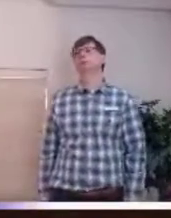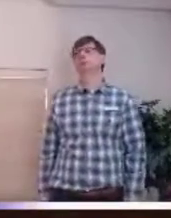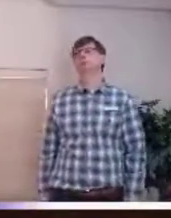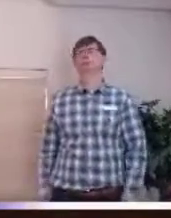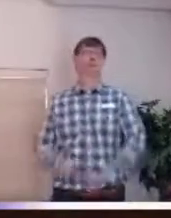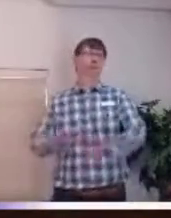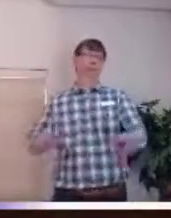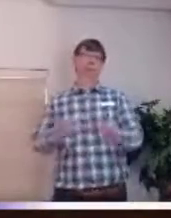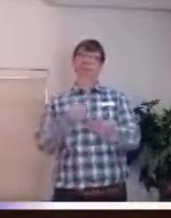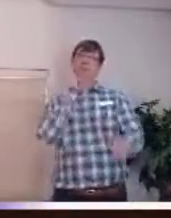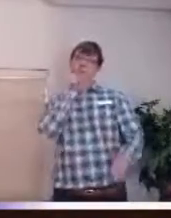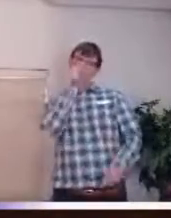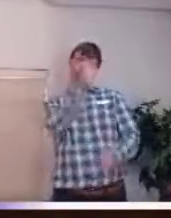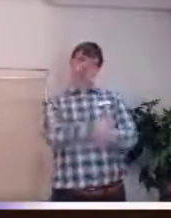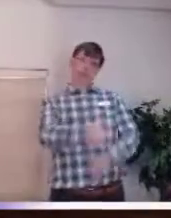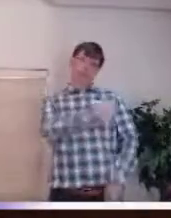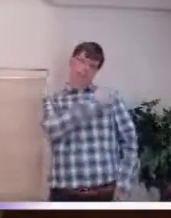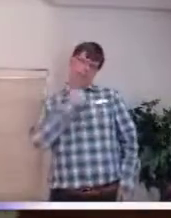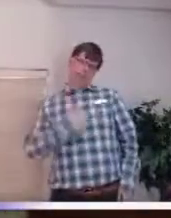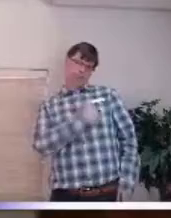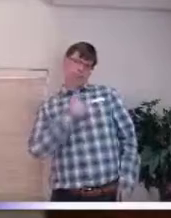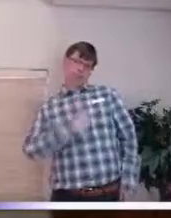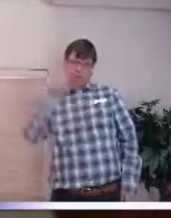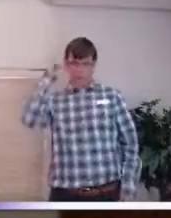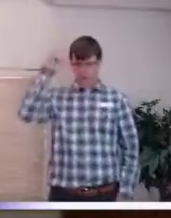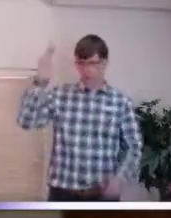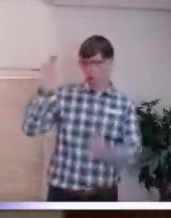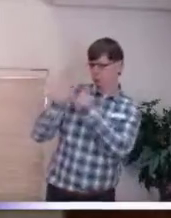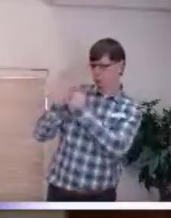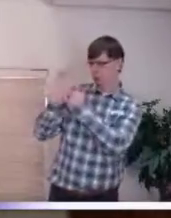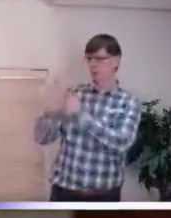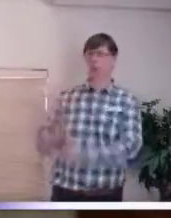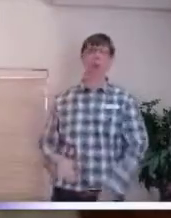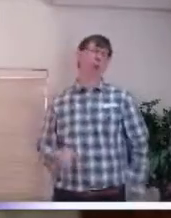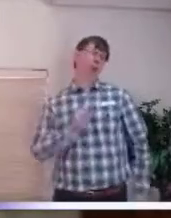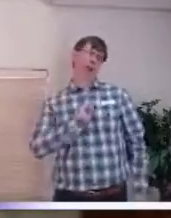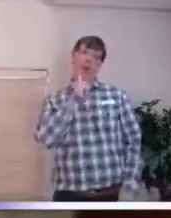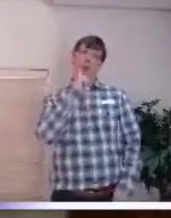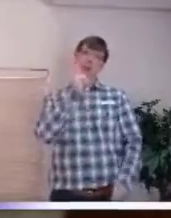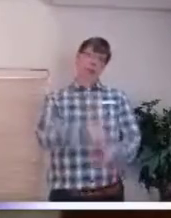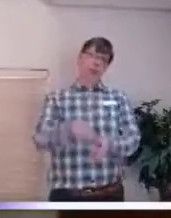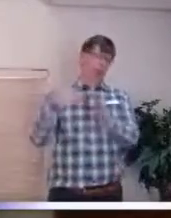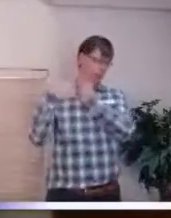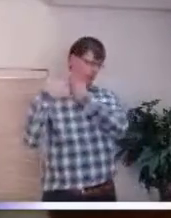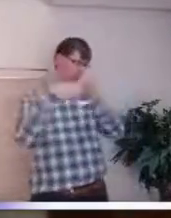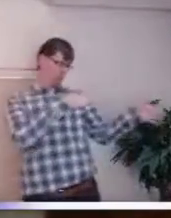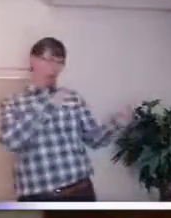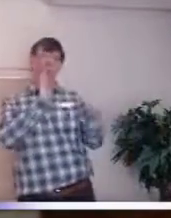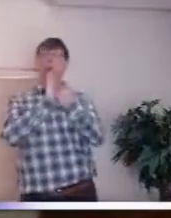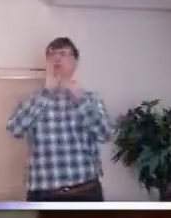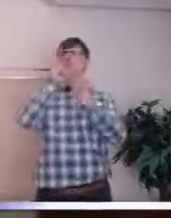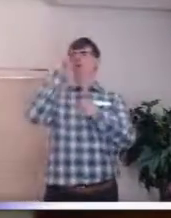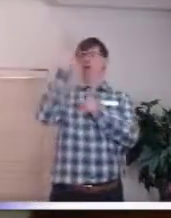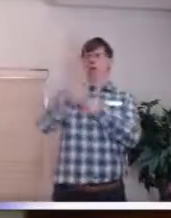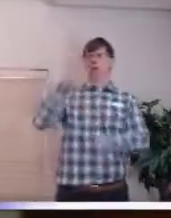And I don't need to apologize for it. I don't need to excuse myself for